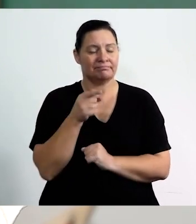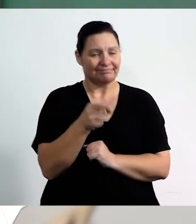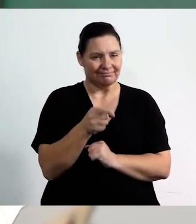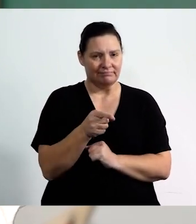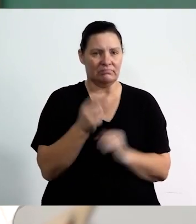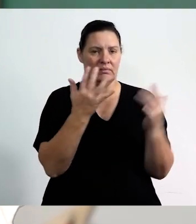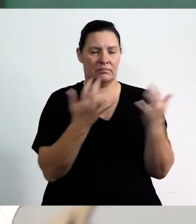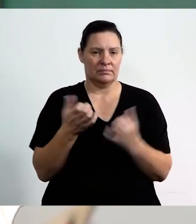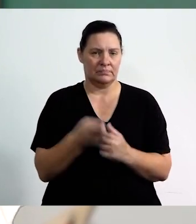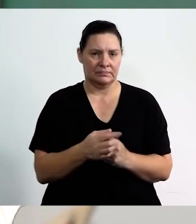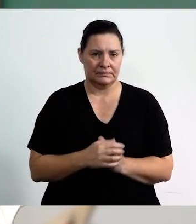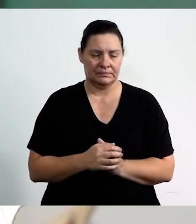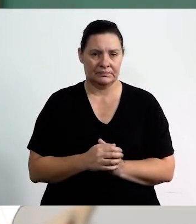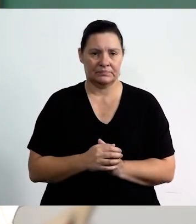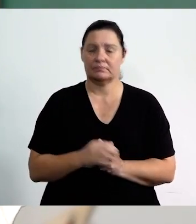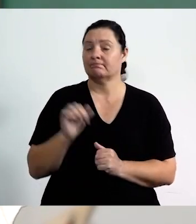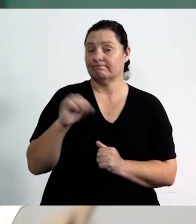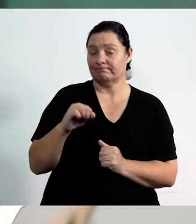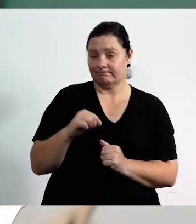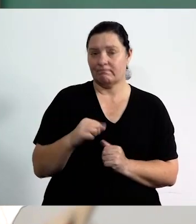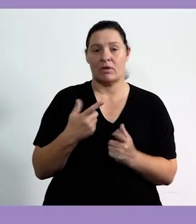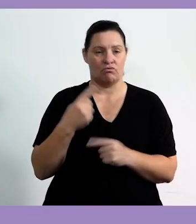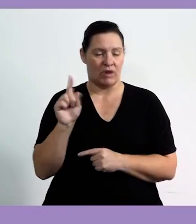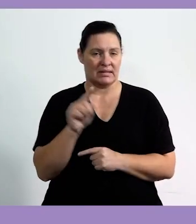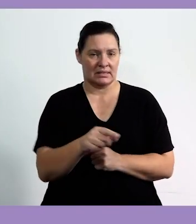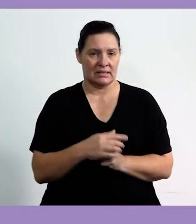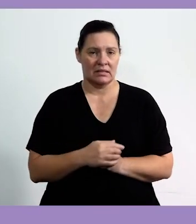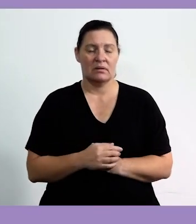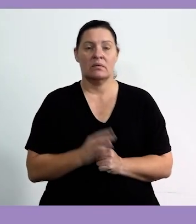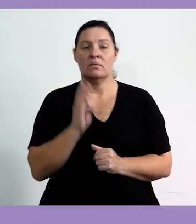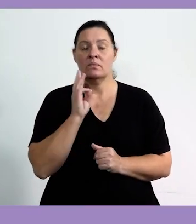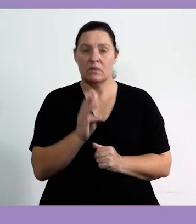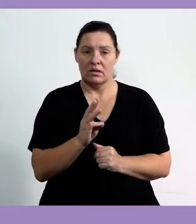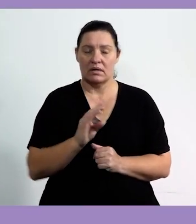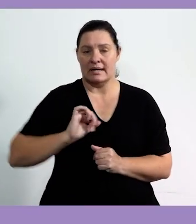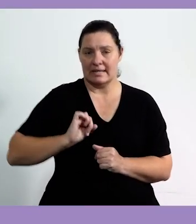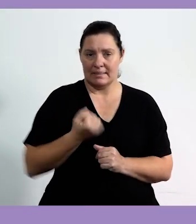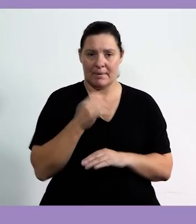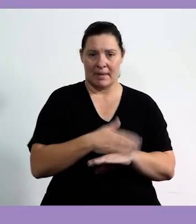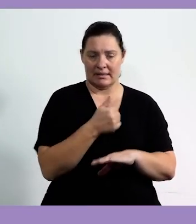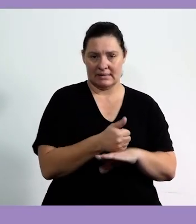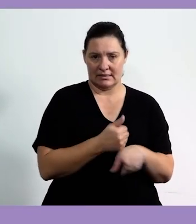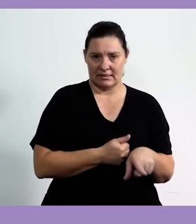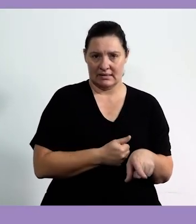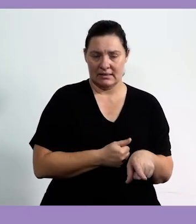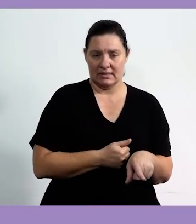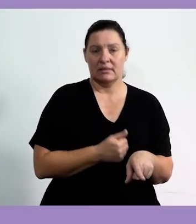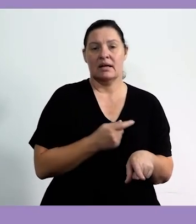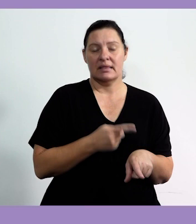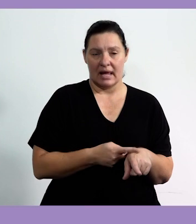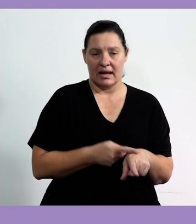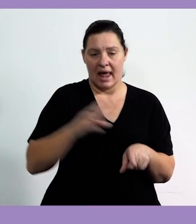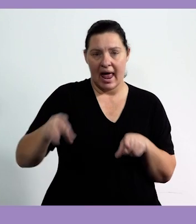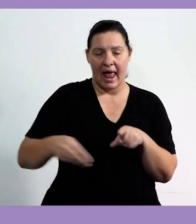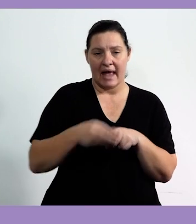to this calculation? Yes, you are correct. We are going to keep the base and then